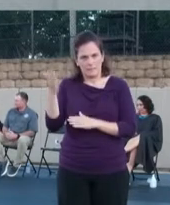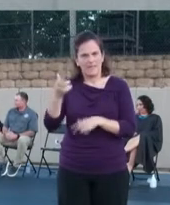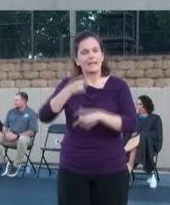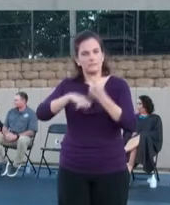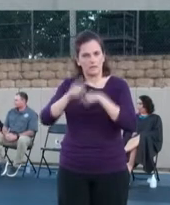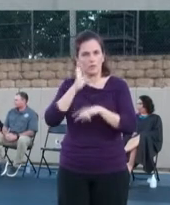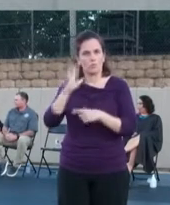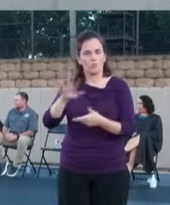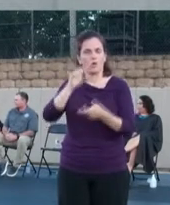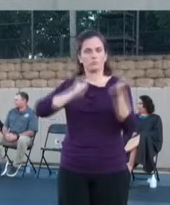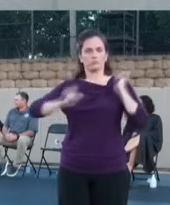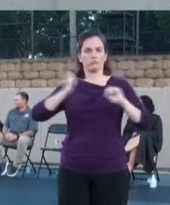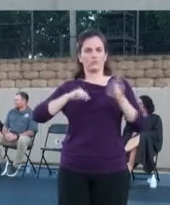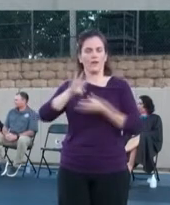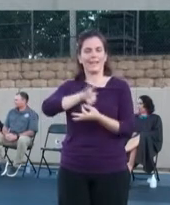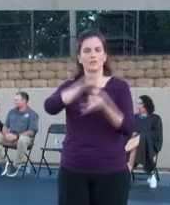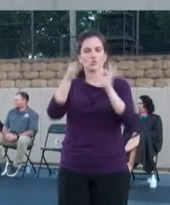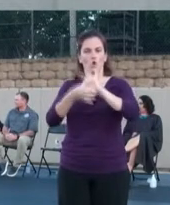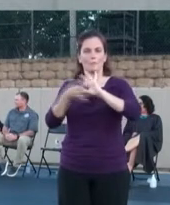an interpretive dance.